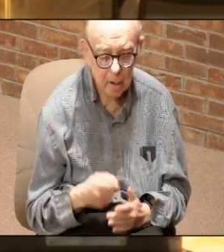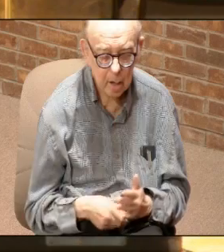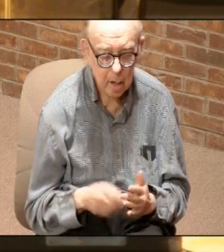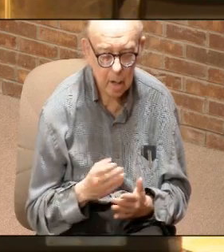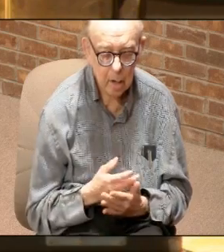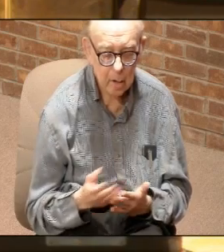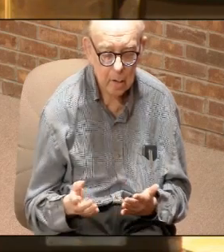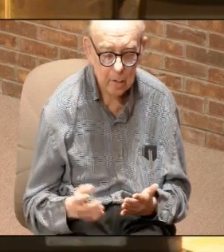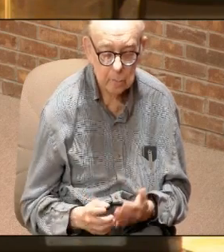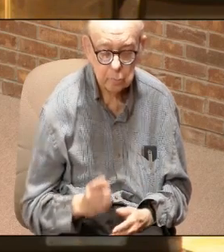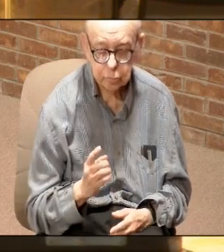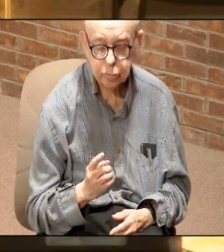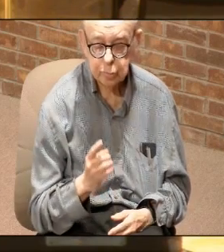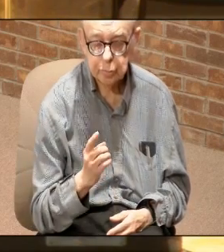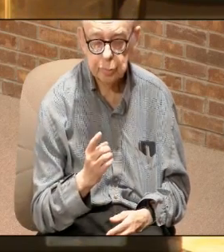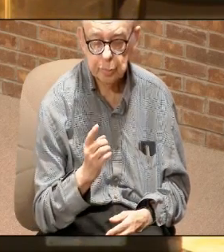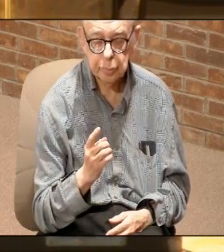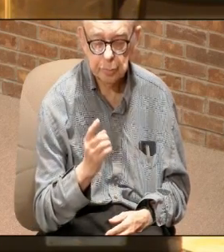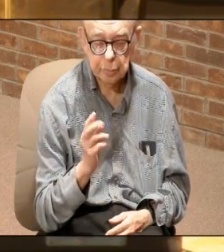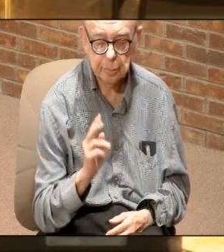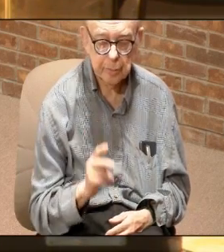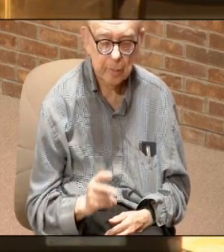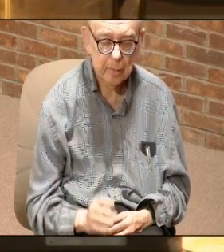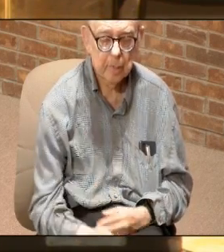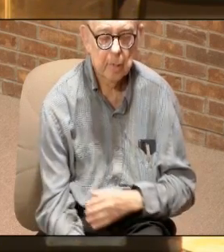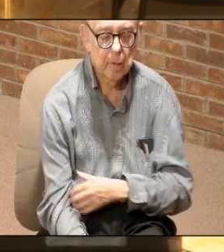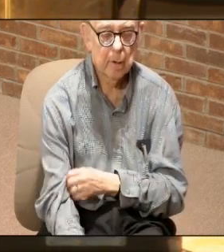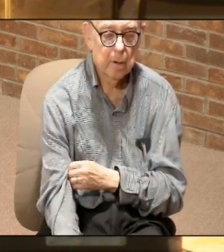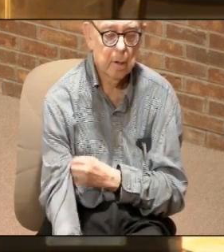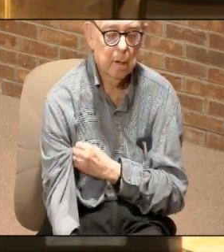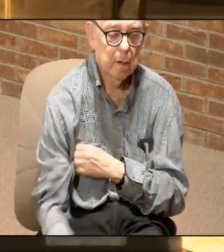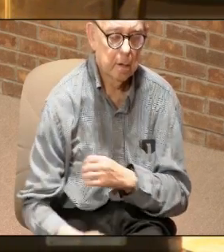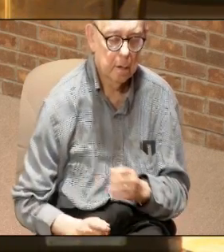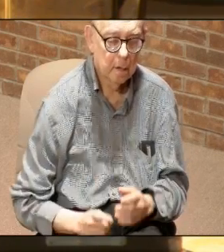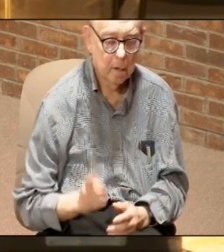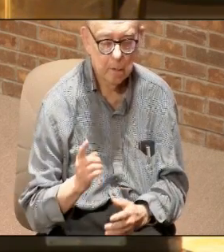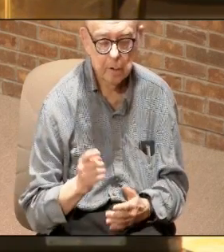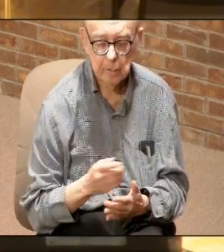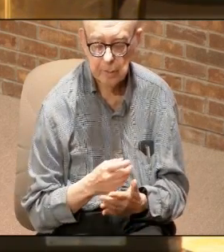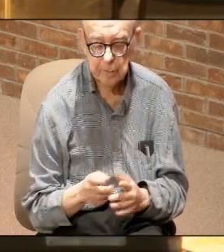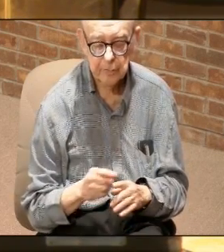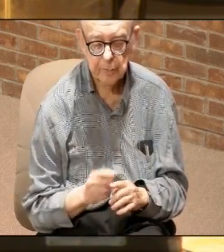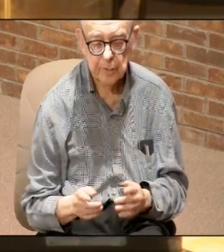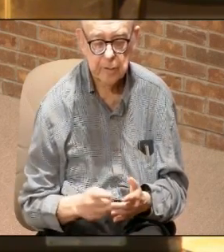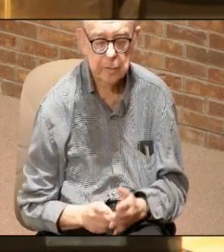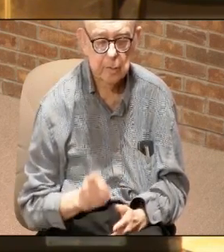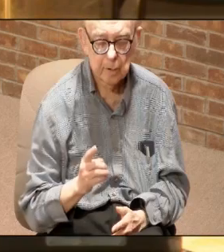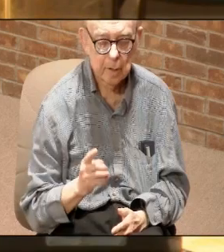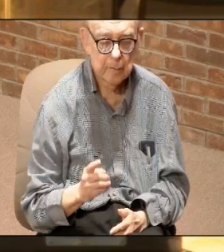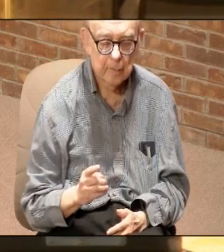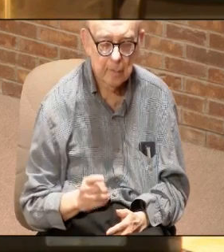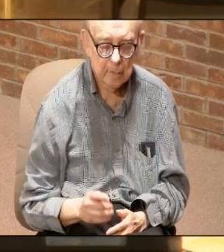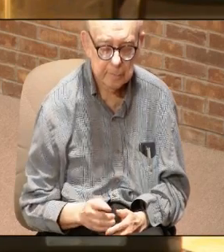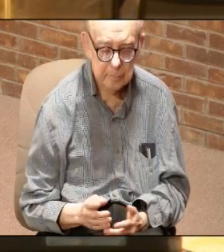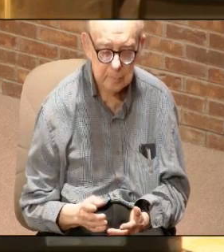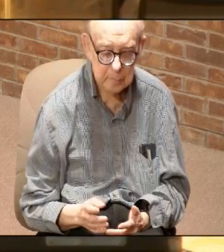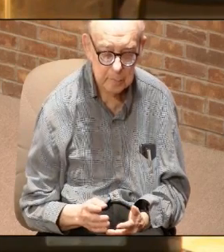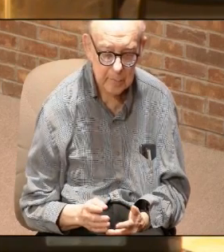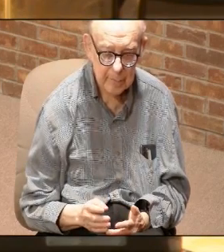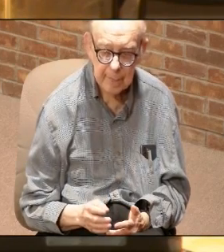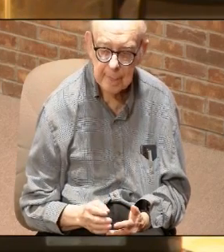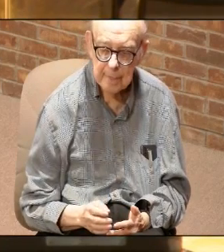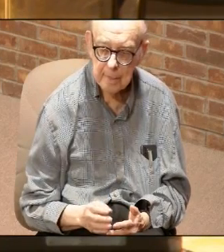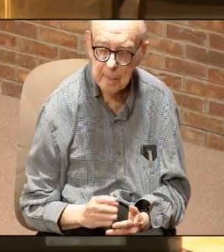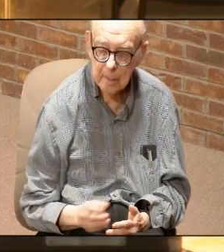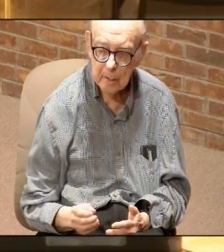of everything's going up. The price of fuel oil, the price of this, the price of that is going